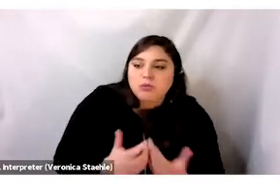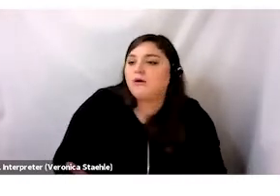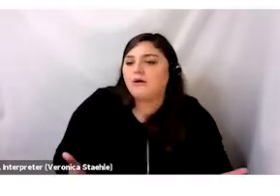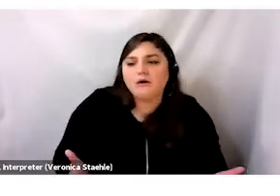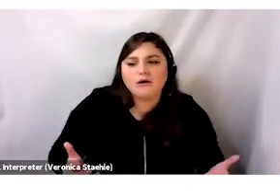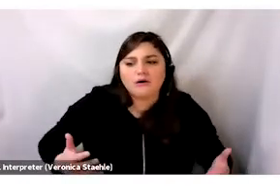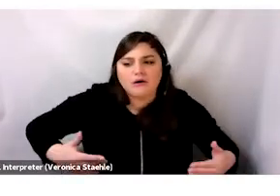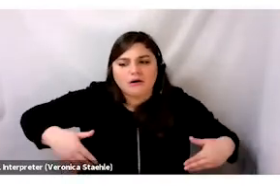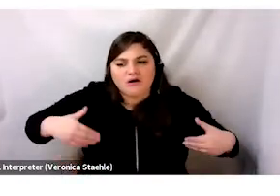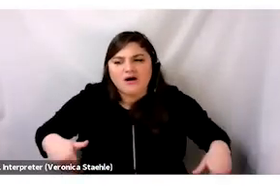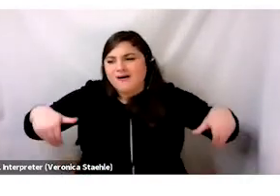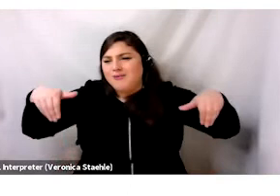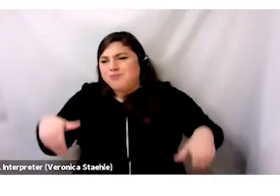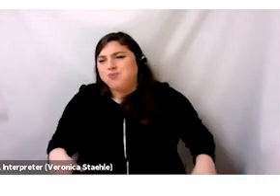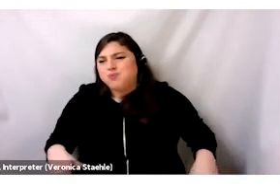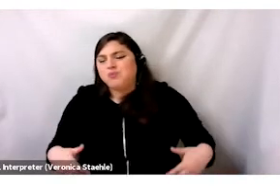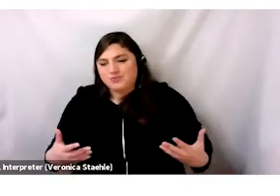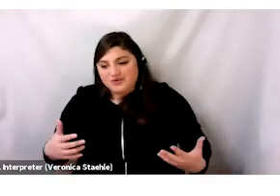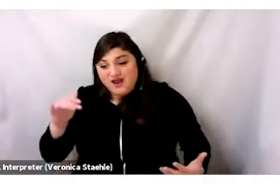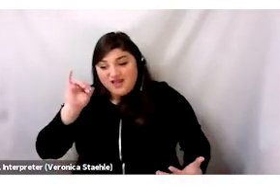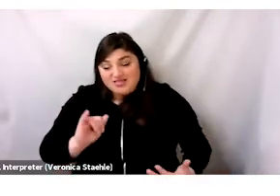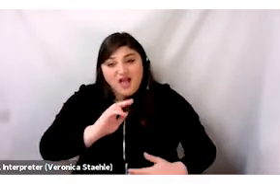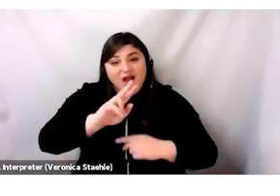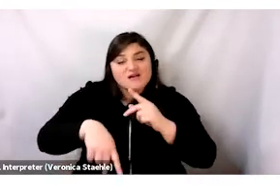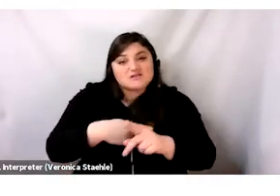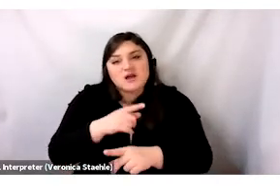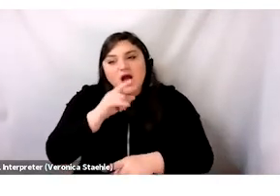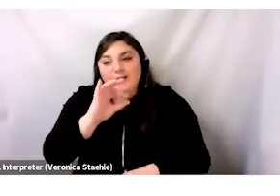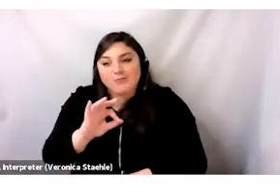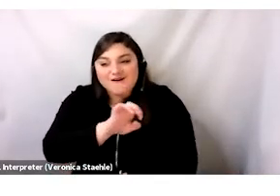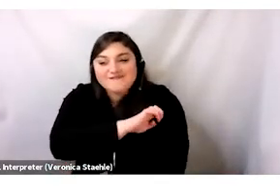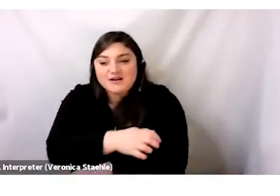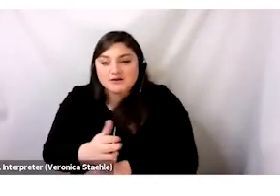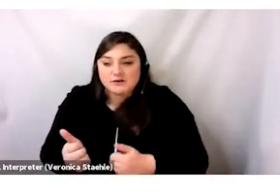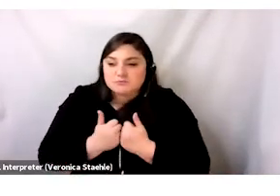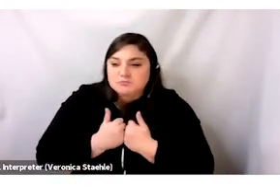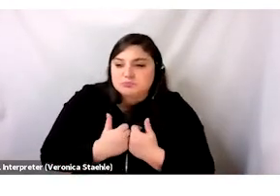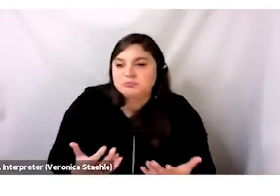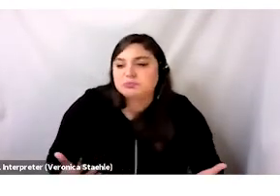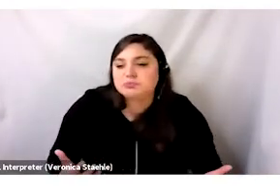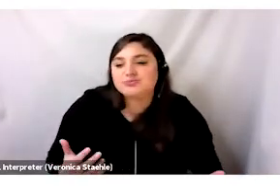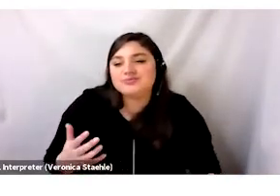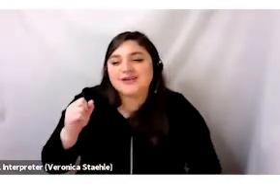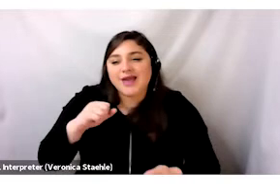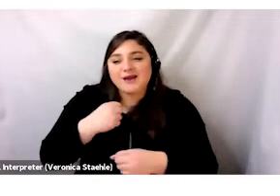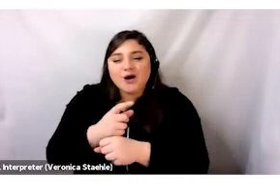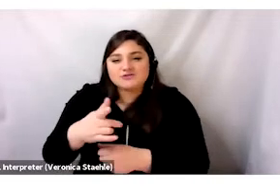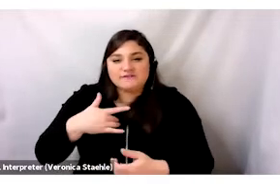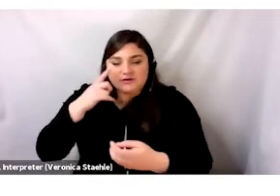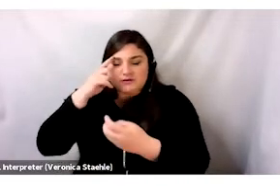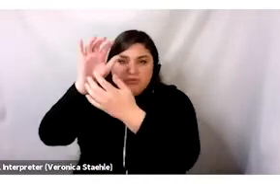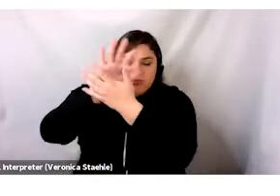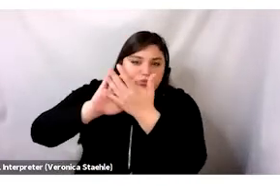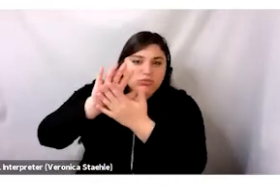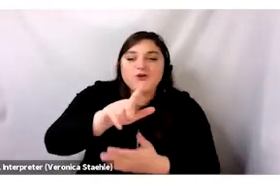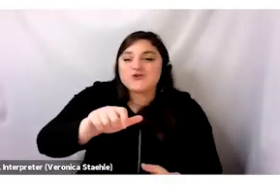exhaustion can kind of cause you to not be your highest self. It can cloud your judgment, it can